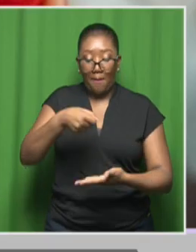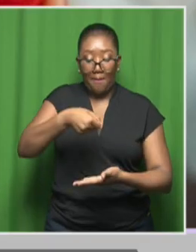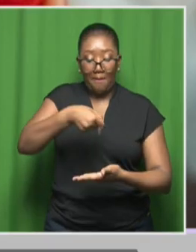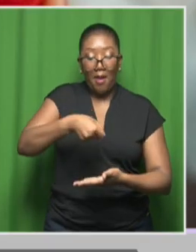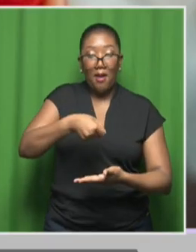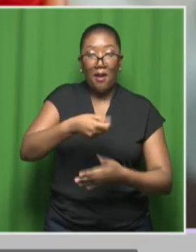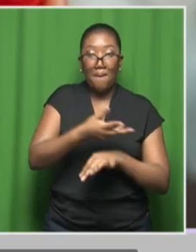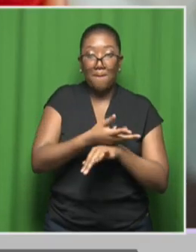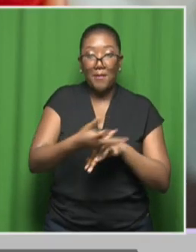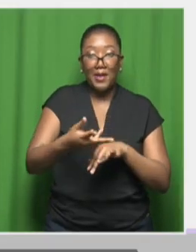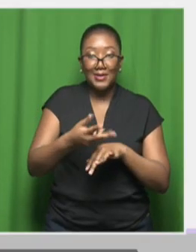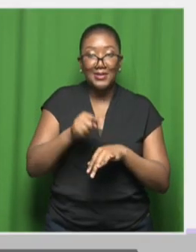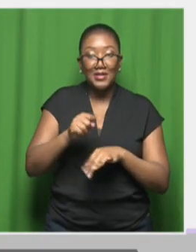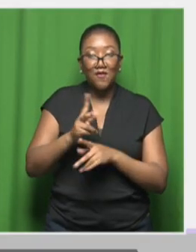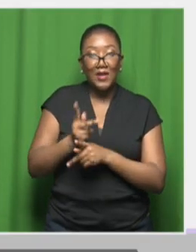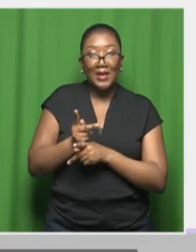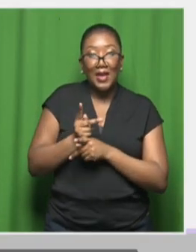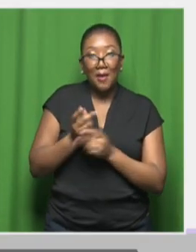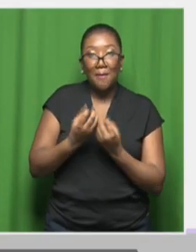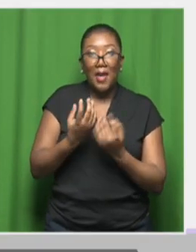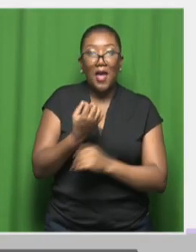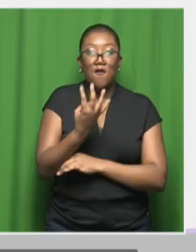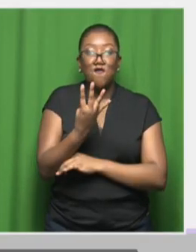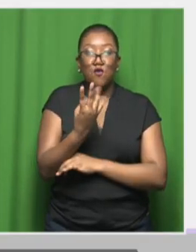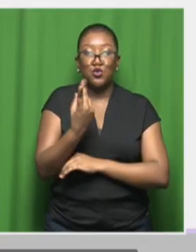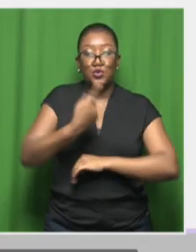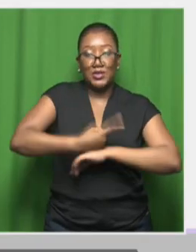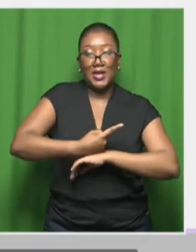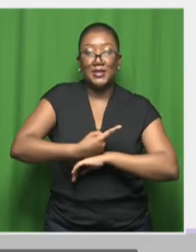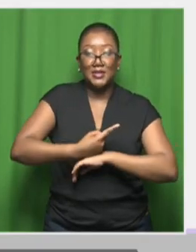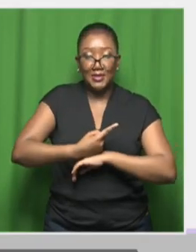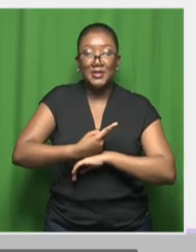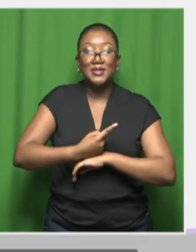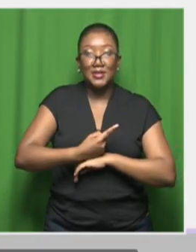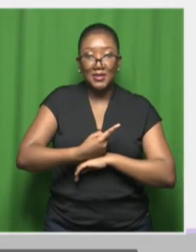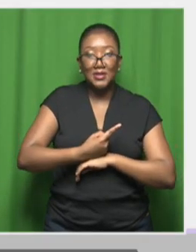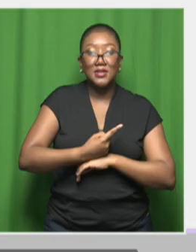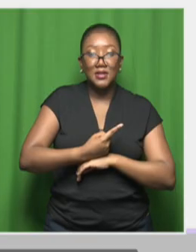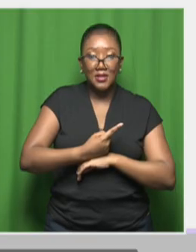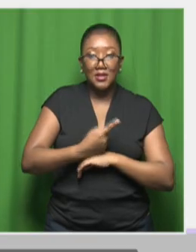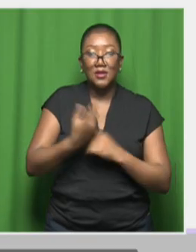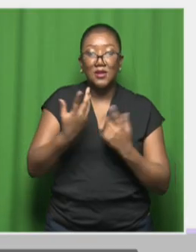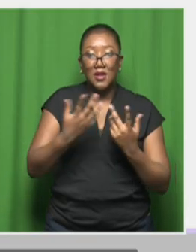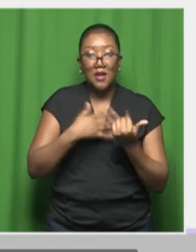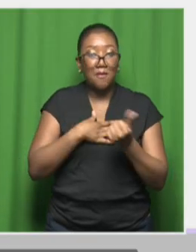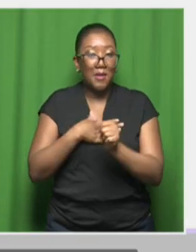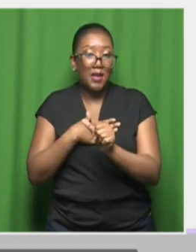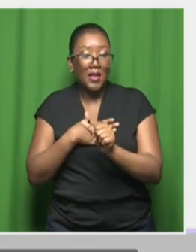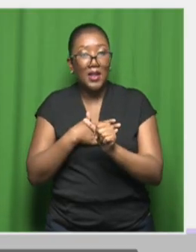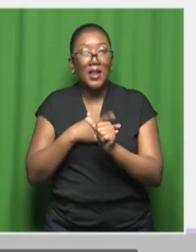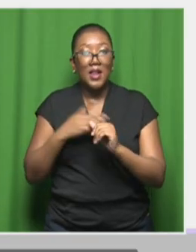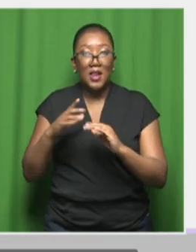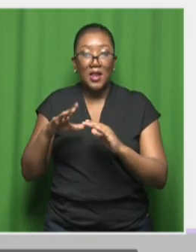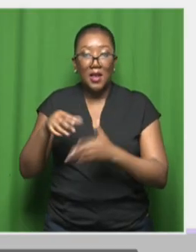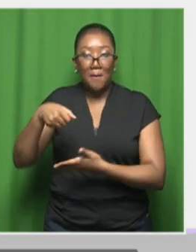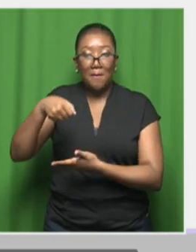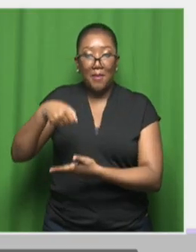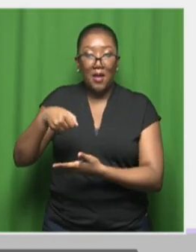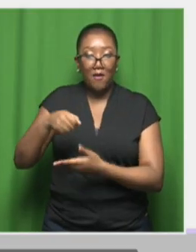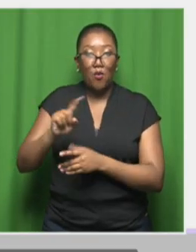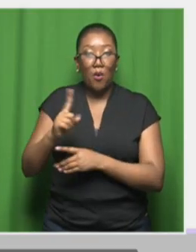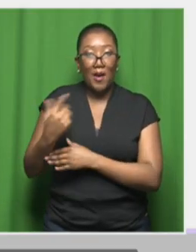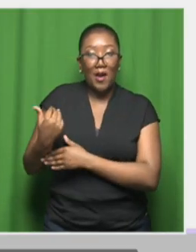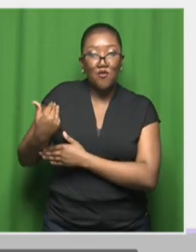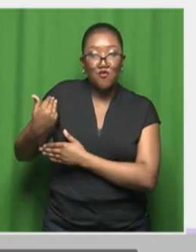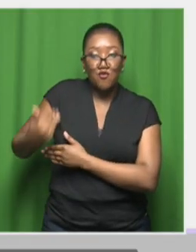products, your shelf life is about 42 days. And for platelets, which also the regular interval